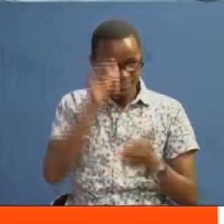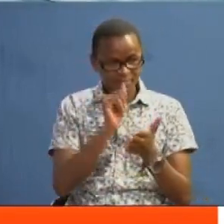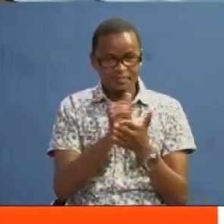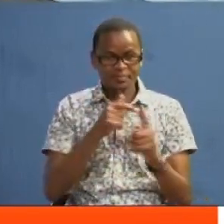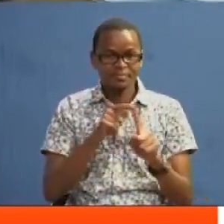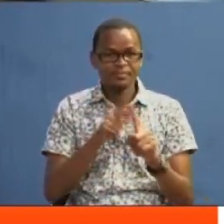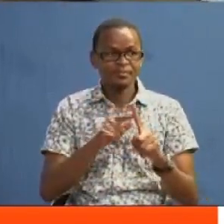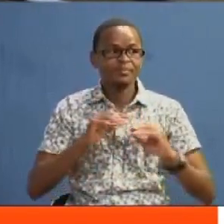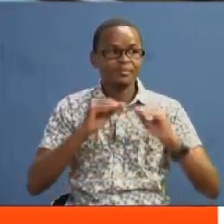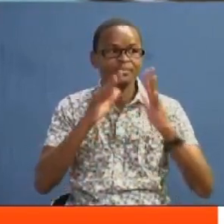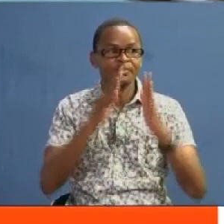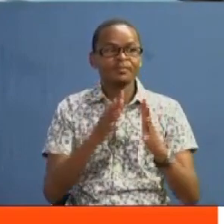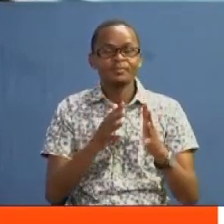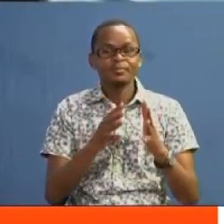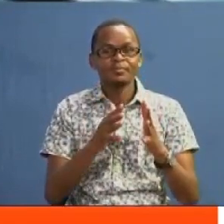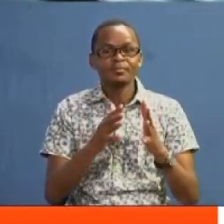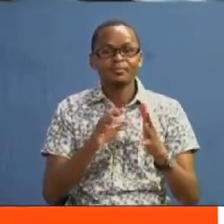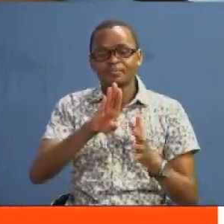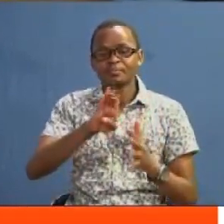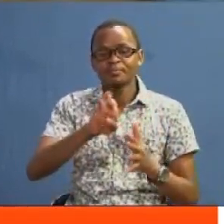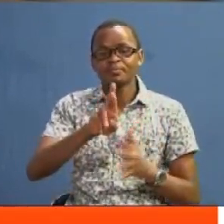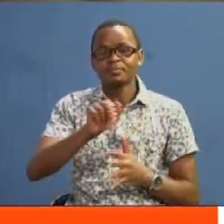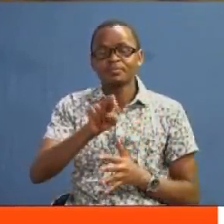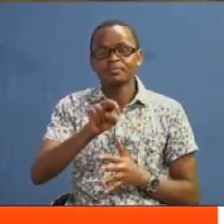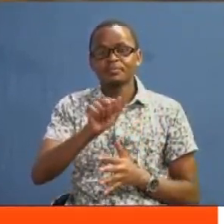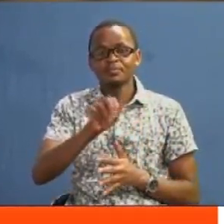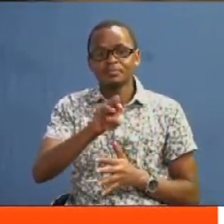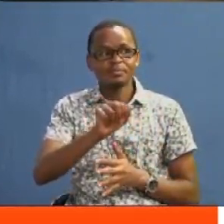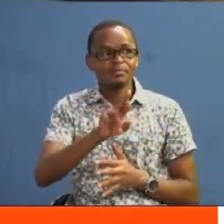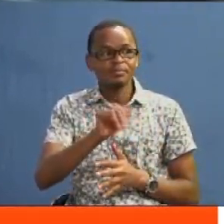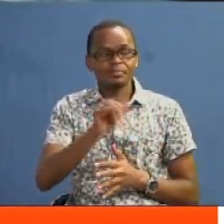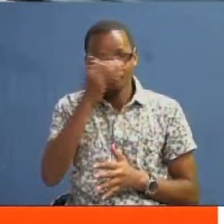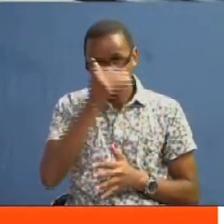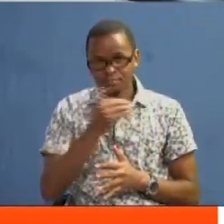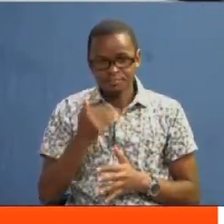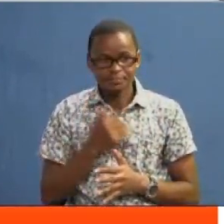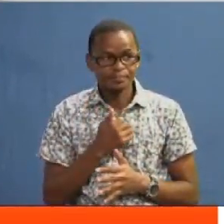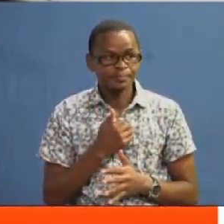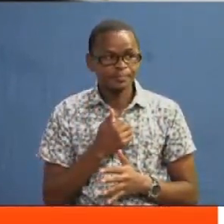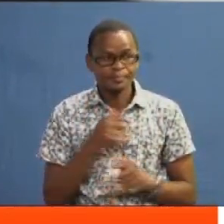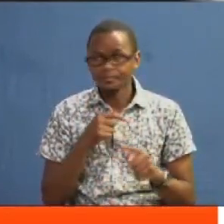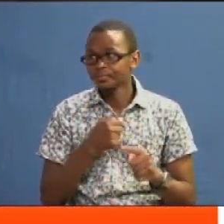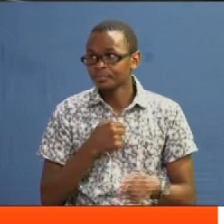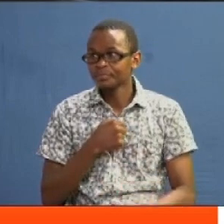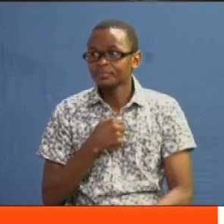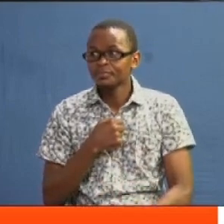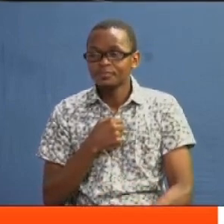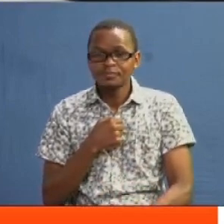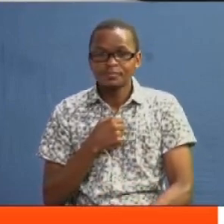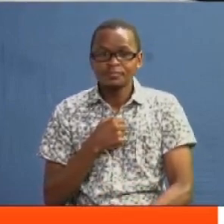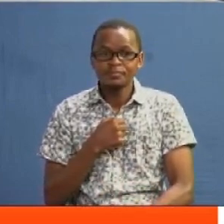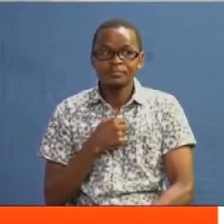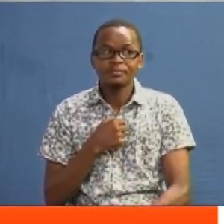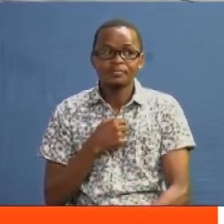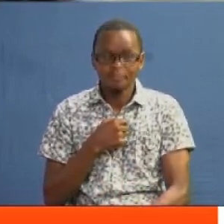their teachers. Charity Brenta is a parent and a teacher at Mary Queen Catholic School. According to me as a parent, actually it's